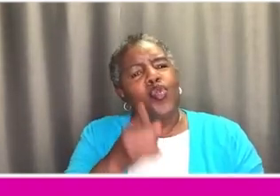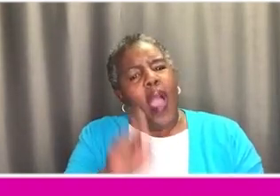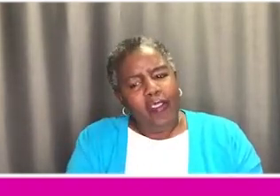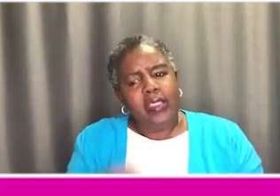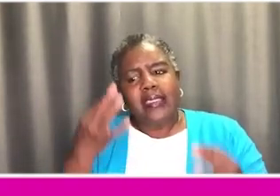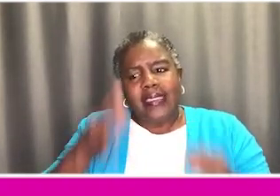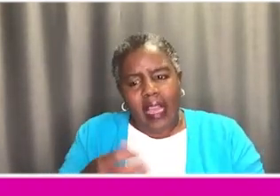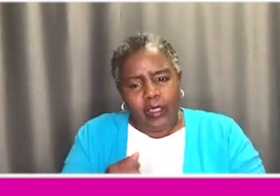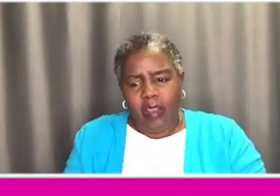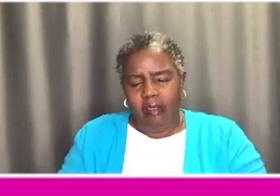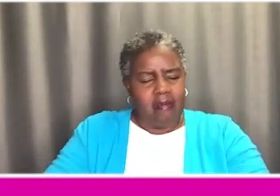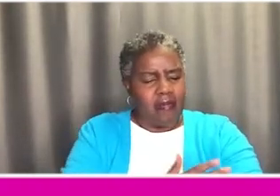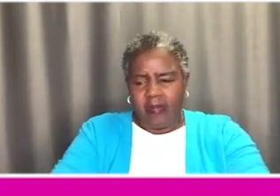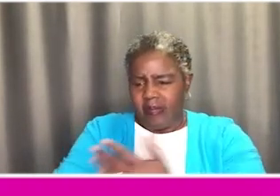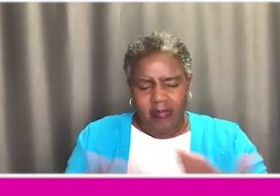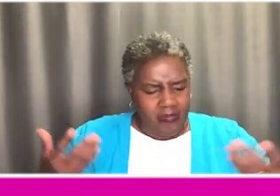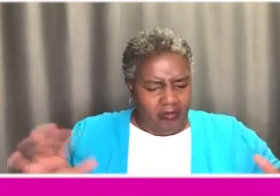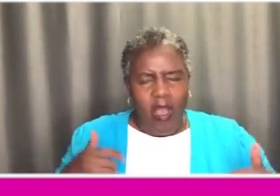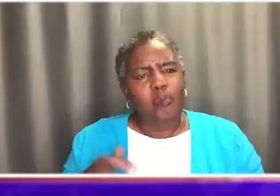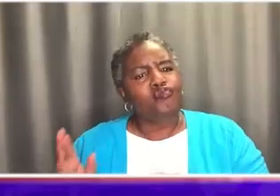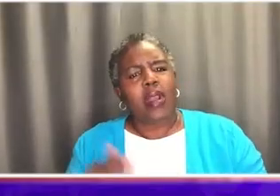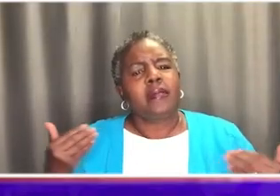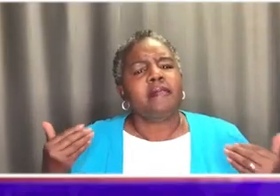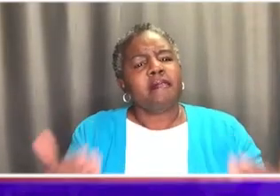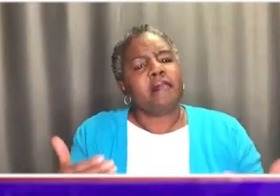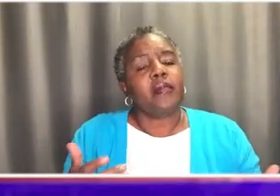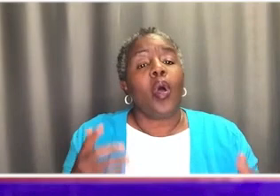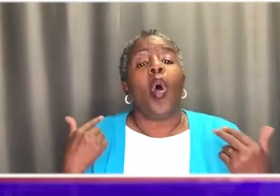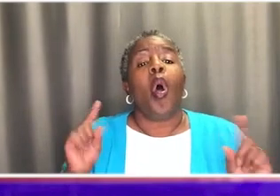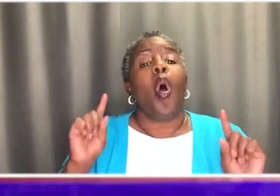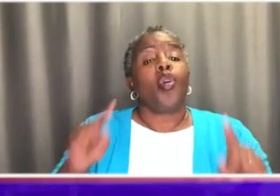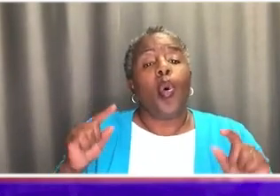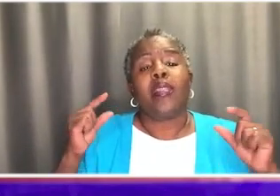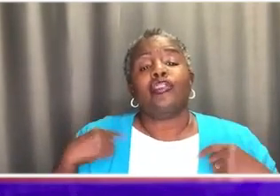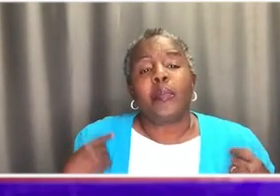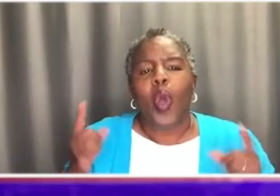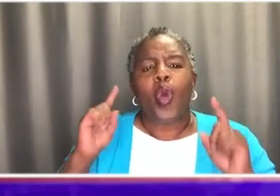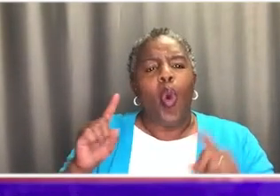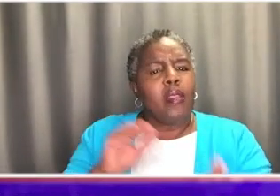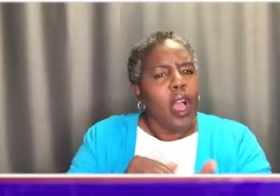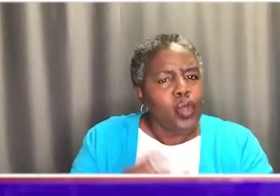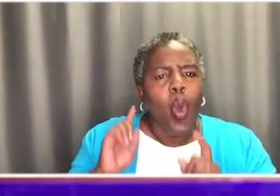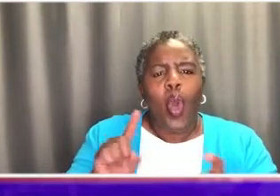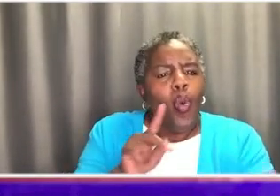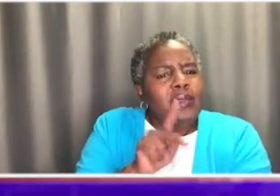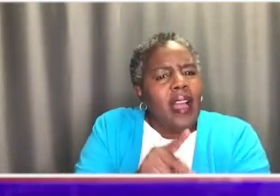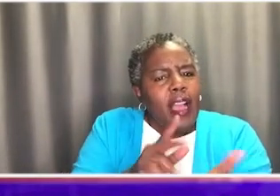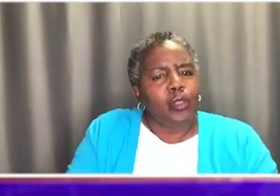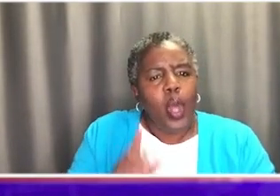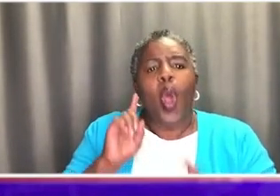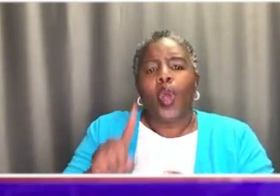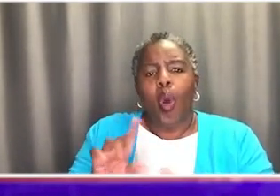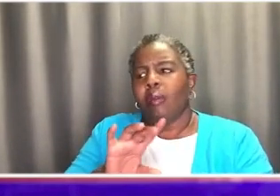shake yourself and say, loose me. I'm ready to go. Go to the gym. Go to the doctor. Go to the psychiatrist. Go get